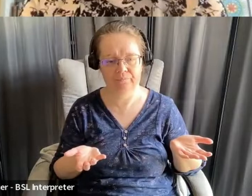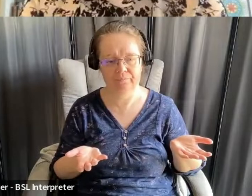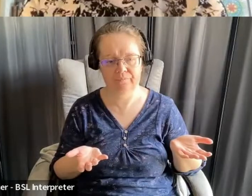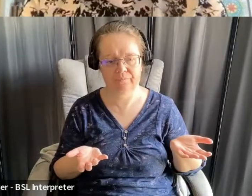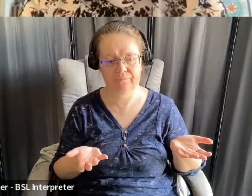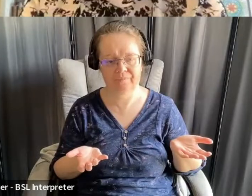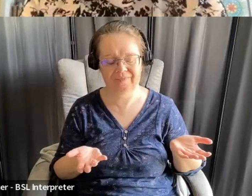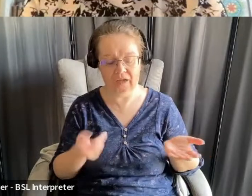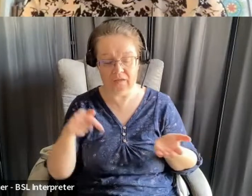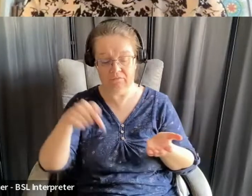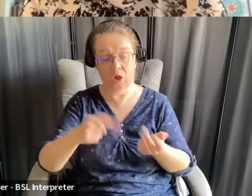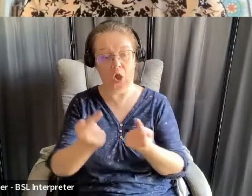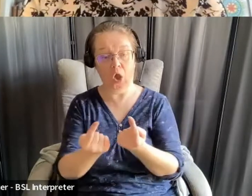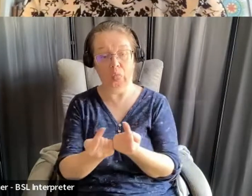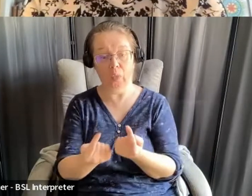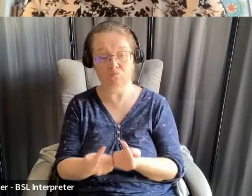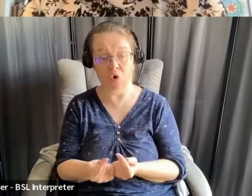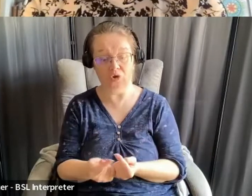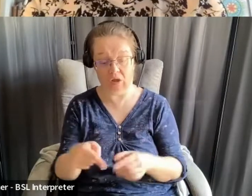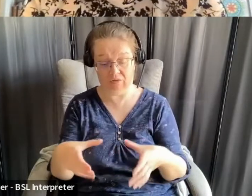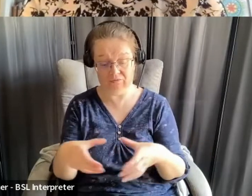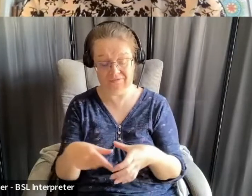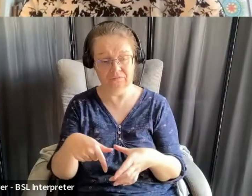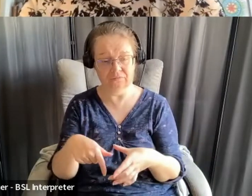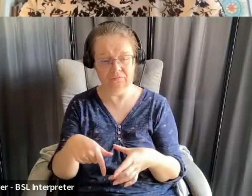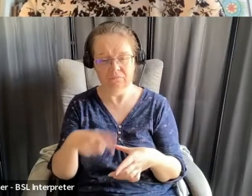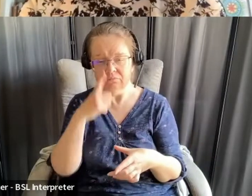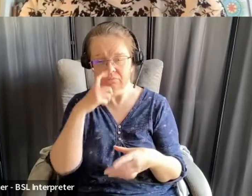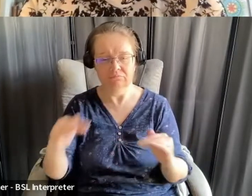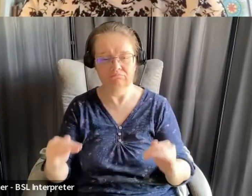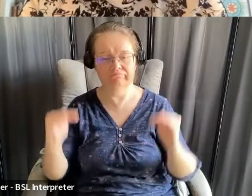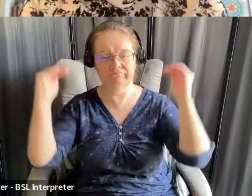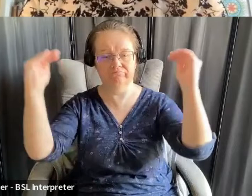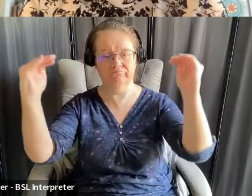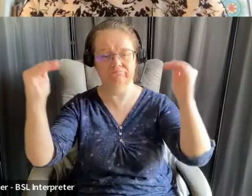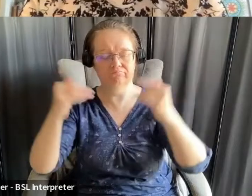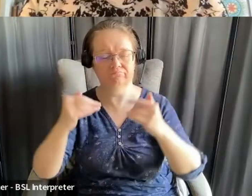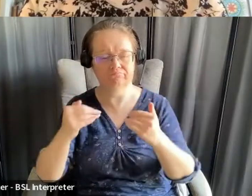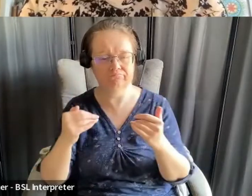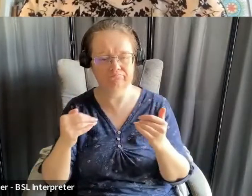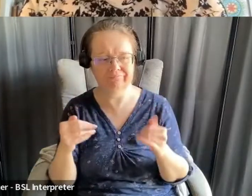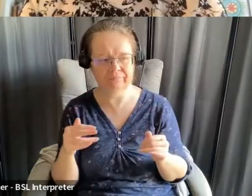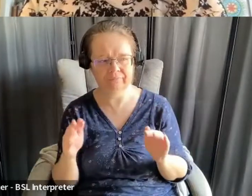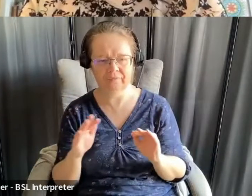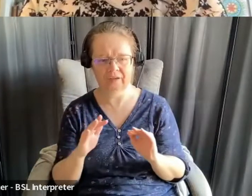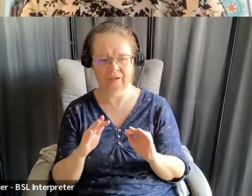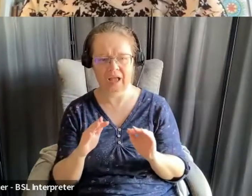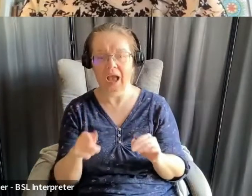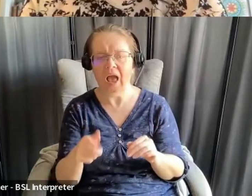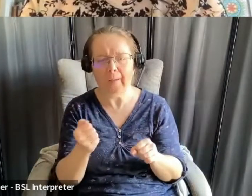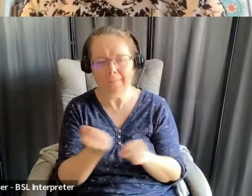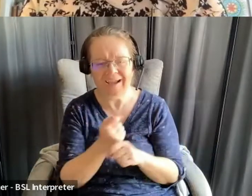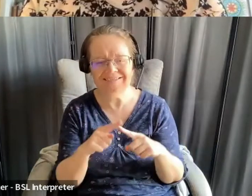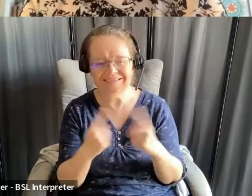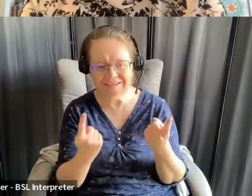a product that is as good as it possibly can be, you know, and that actually in some sense makes a difference.